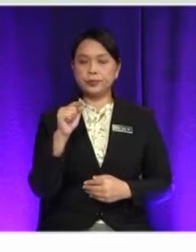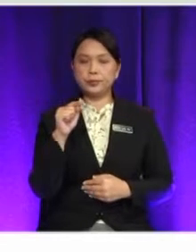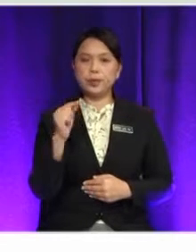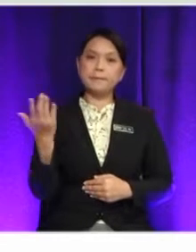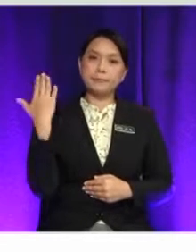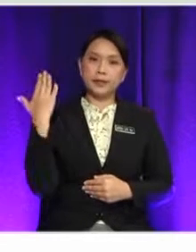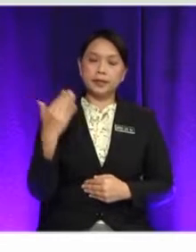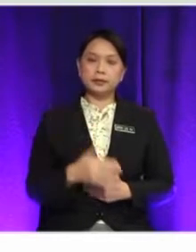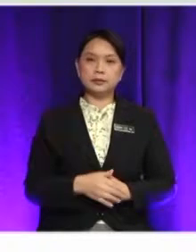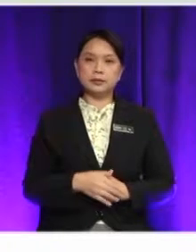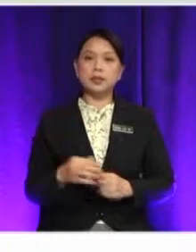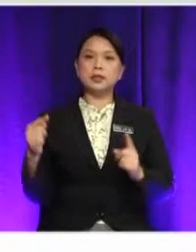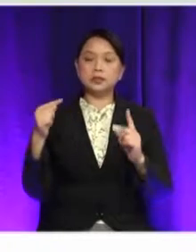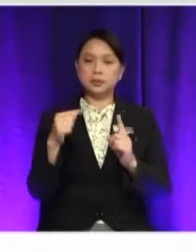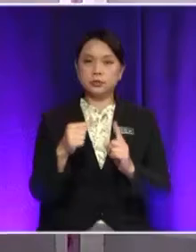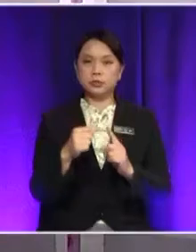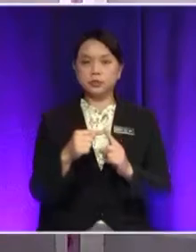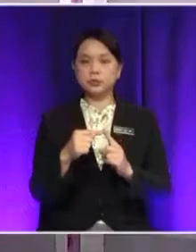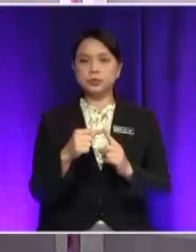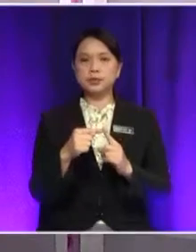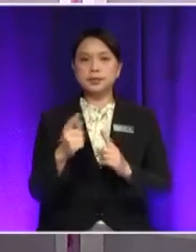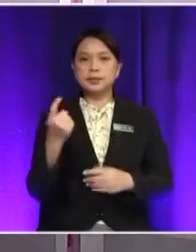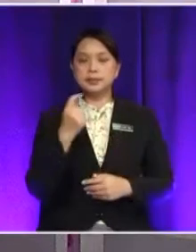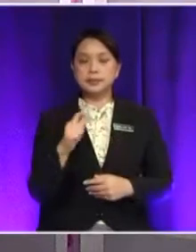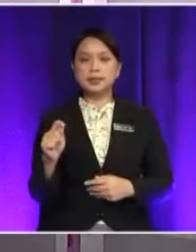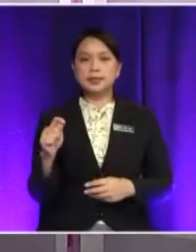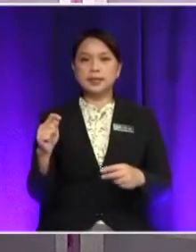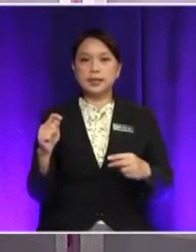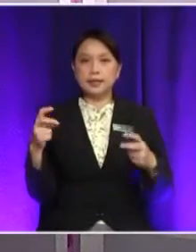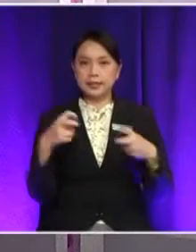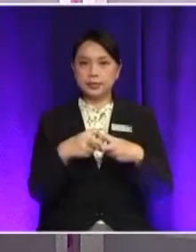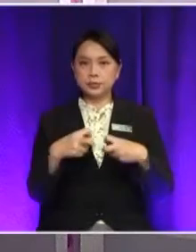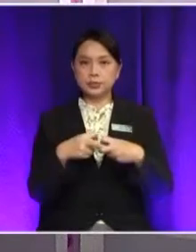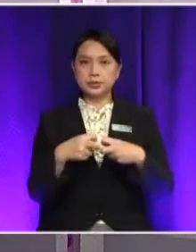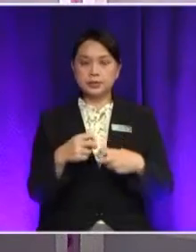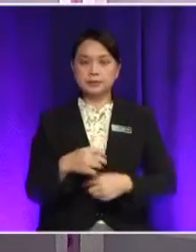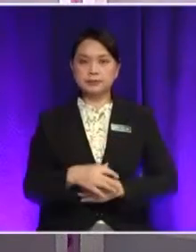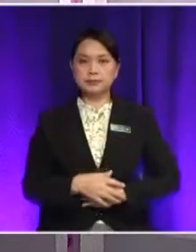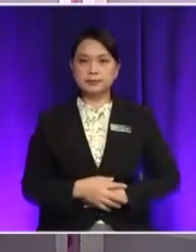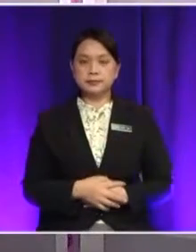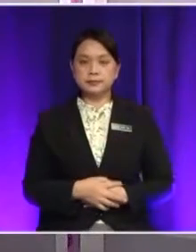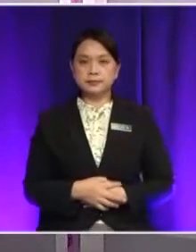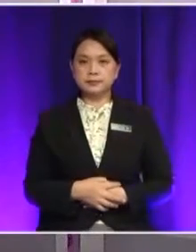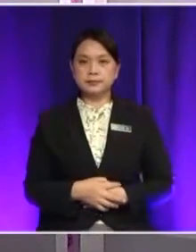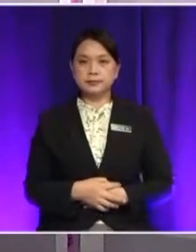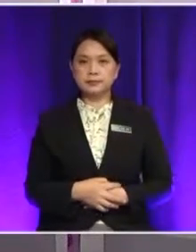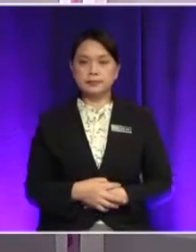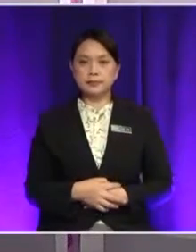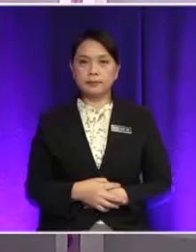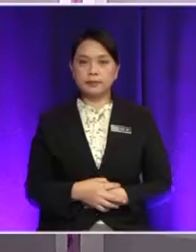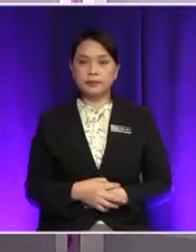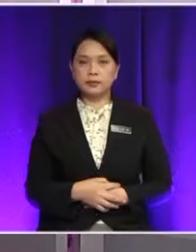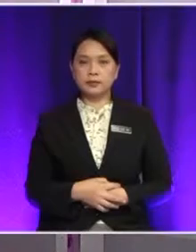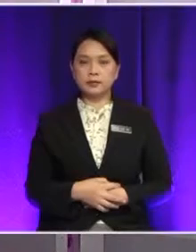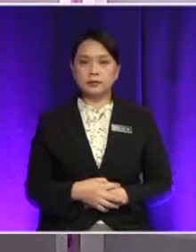their answers. You know why? Because most of them, at the last minute, they tend to screw up. Yes. And they will